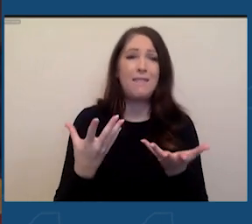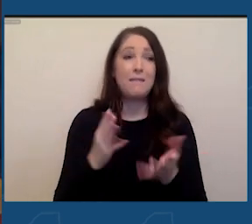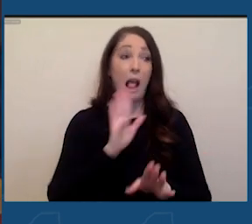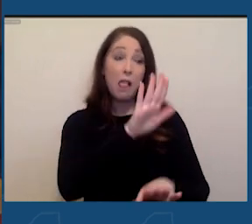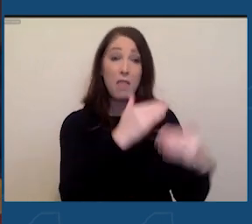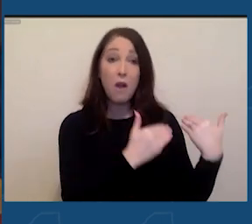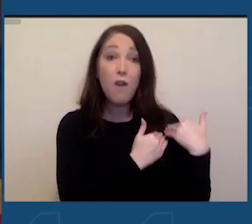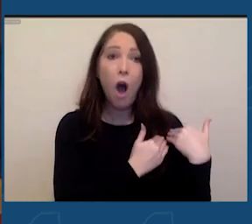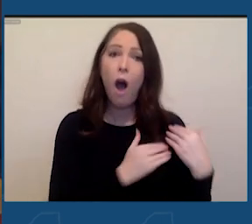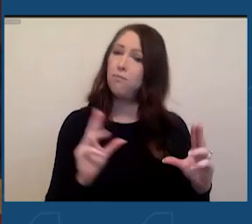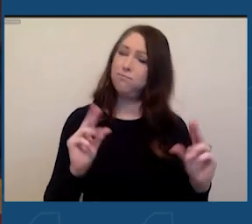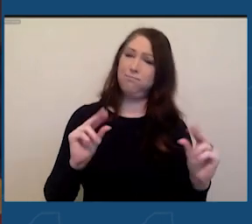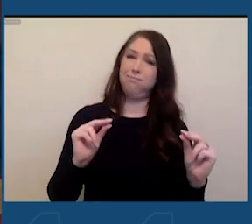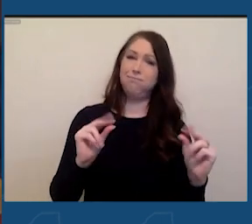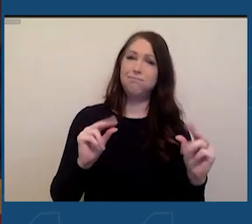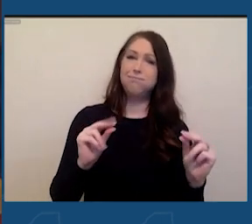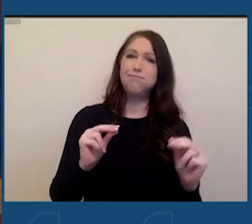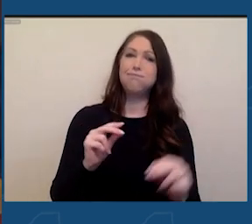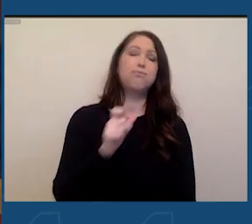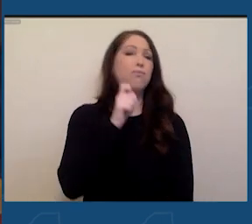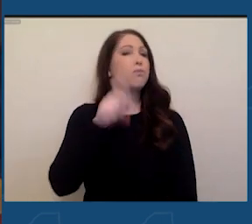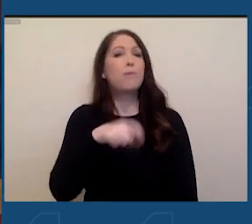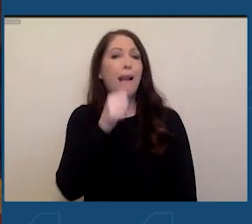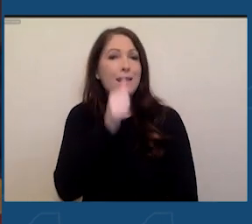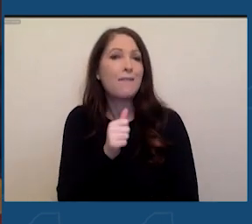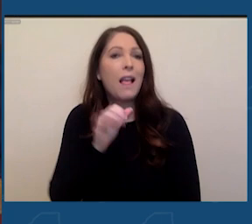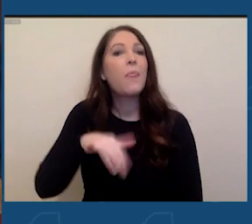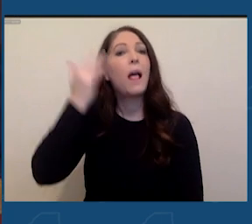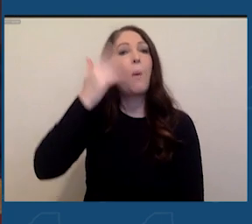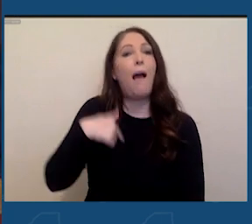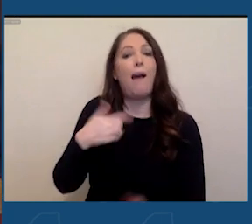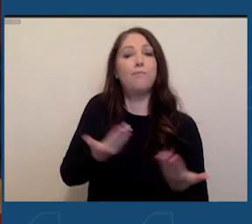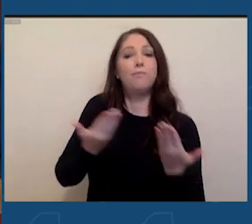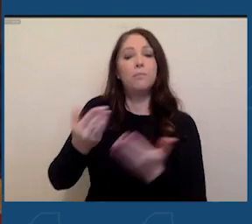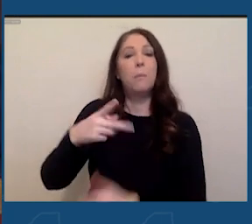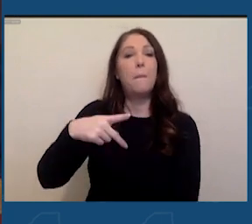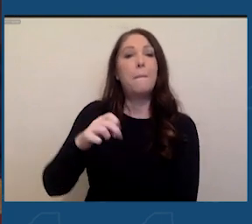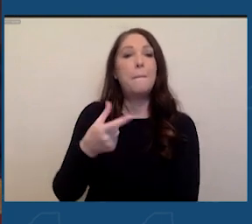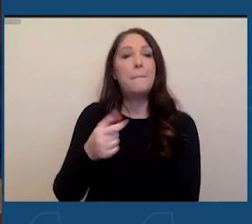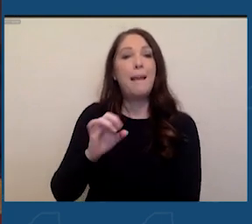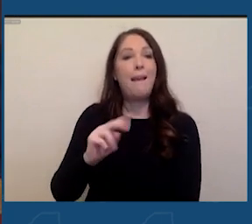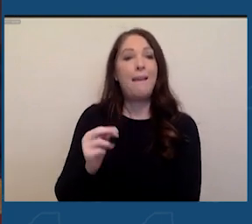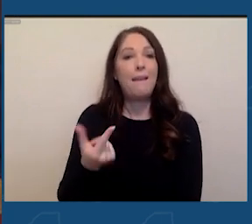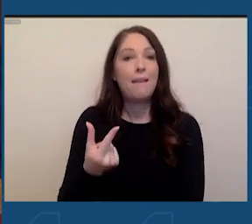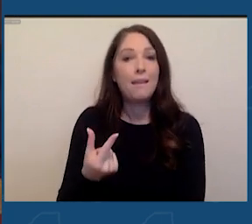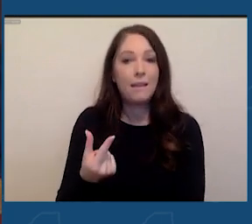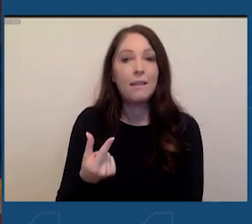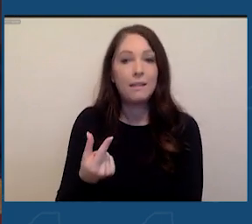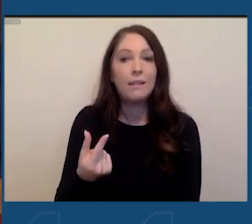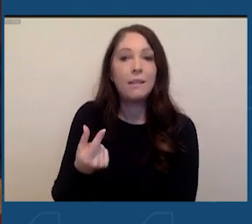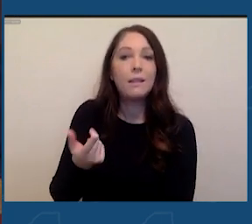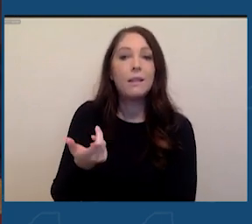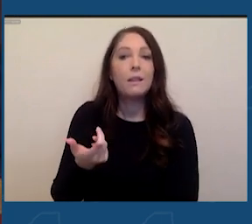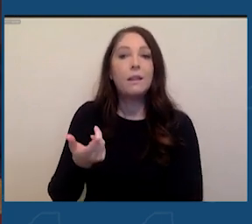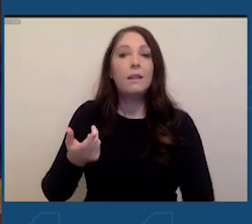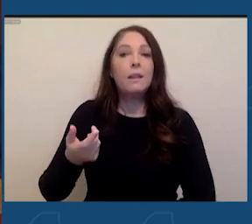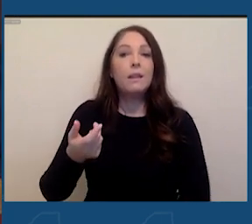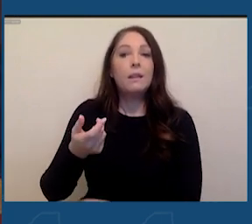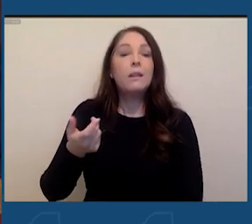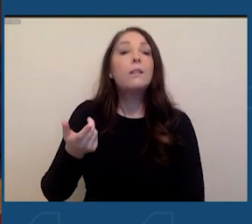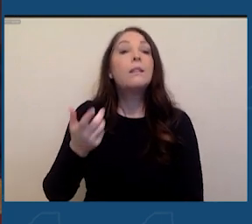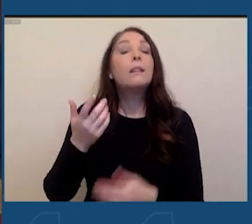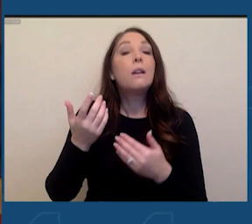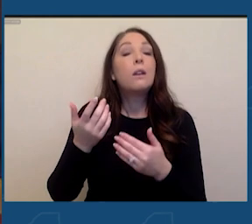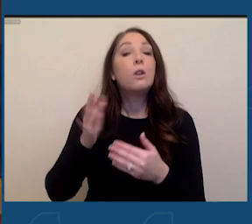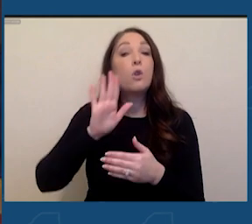that. That's why I propose pegging the minimum wage to the inflation. So when prices go up, your earning